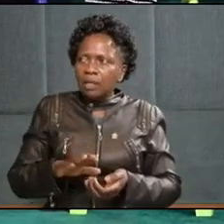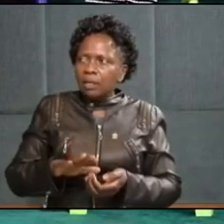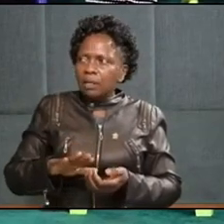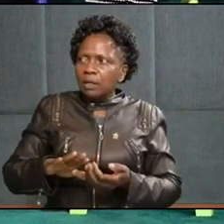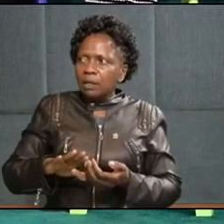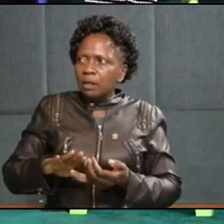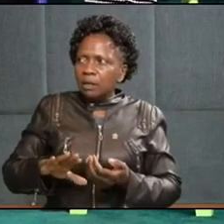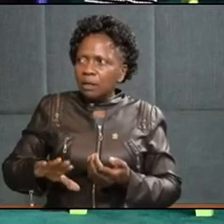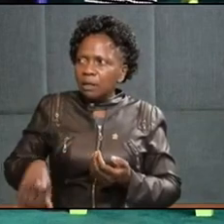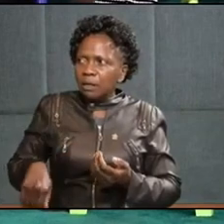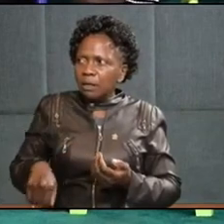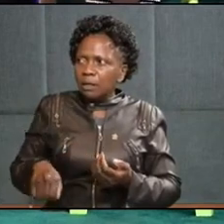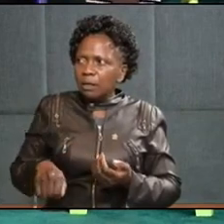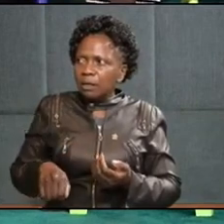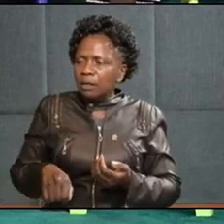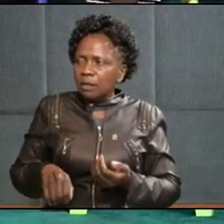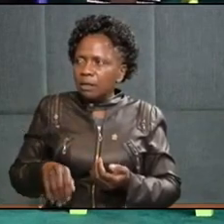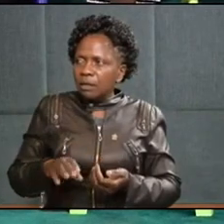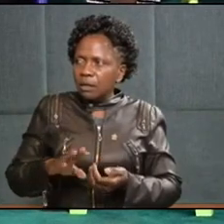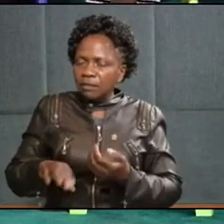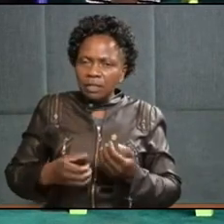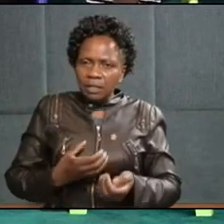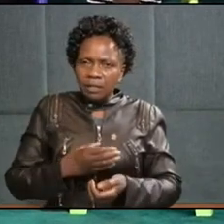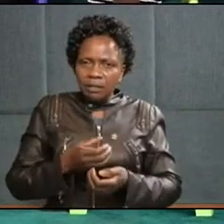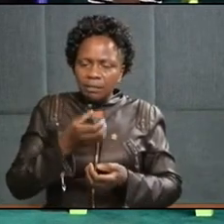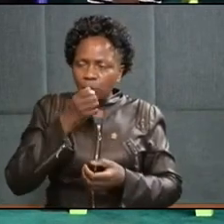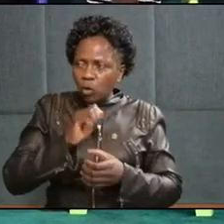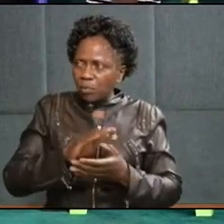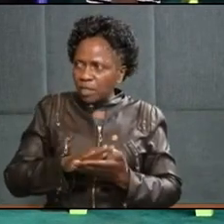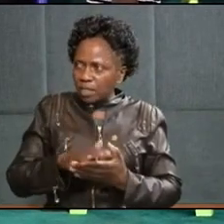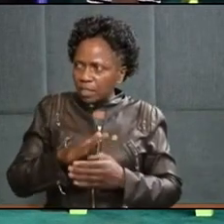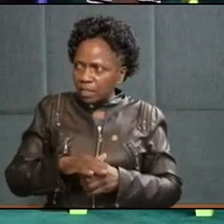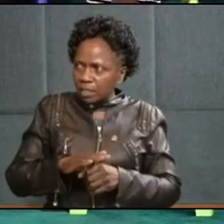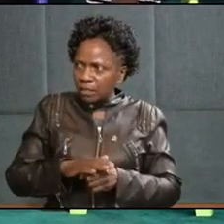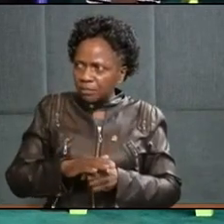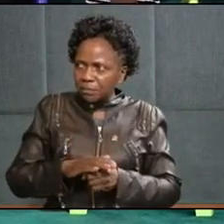After he shaved his hair and took the vow,